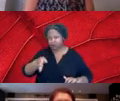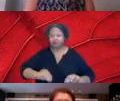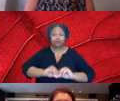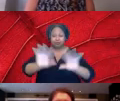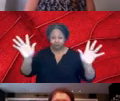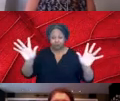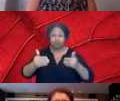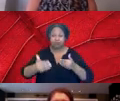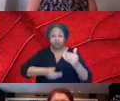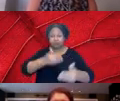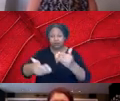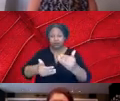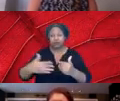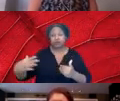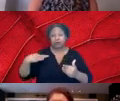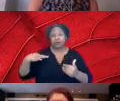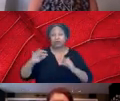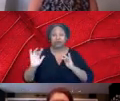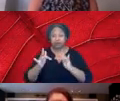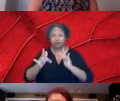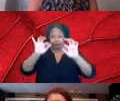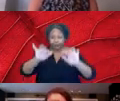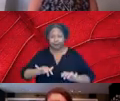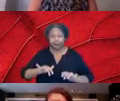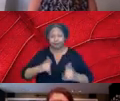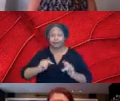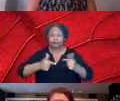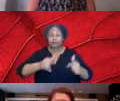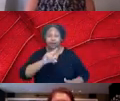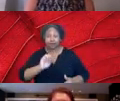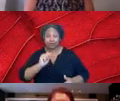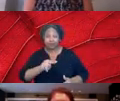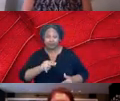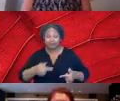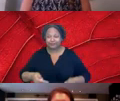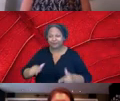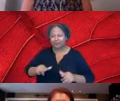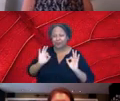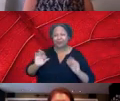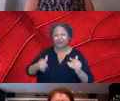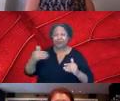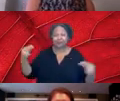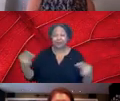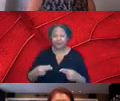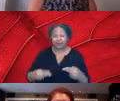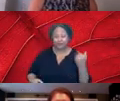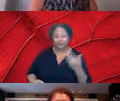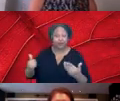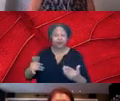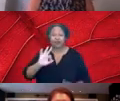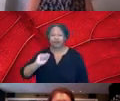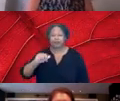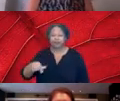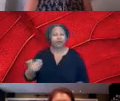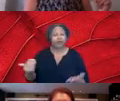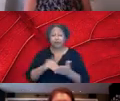process. But yeah, back to you, Jaclyn. Perfect. Next slide. So this is when we get in some frequently asked questions. So